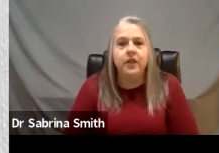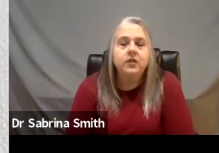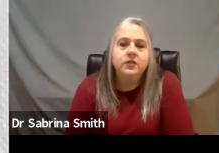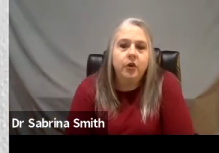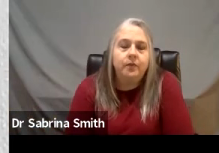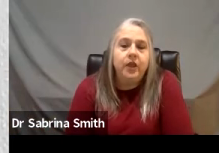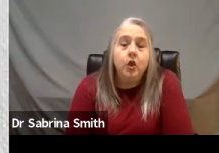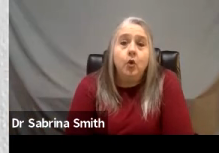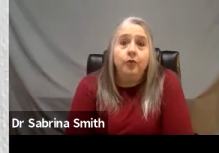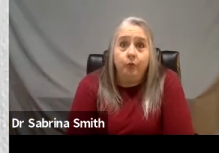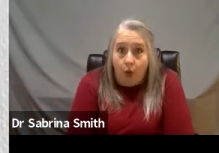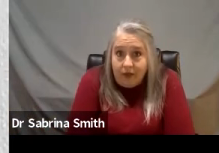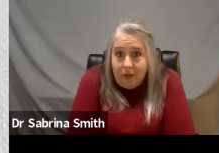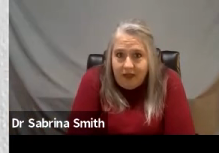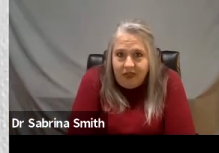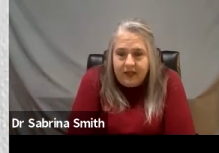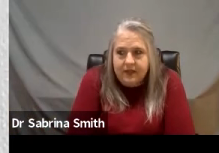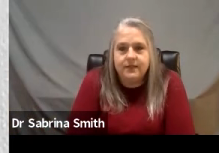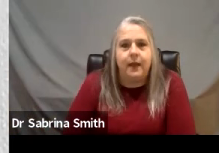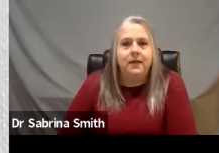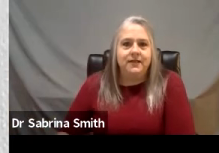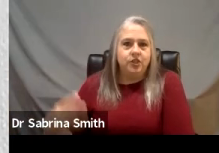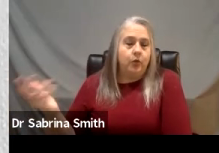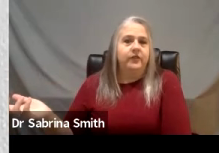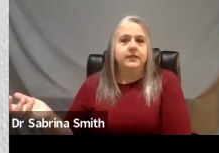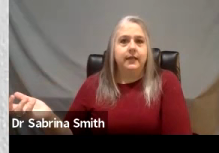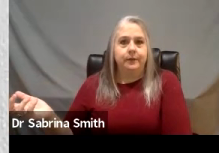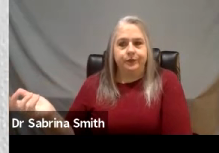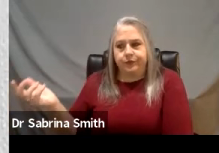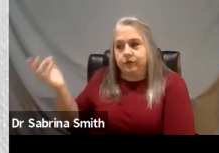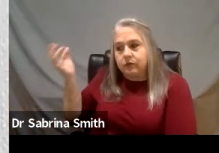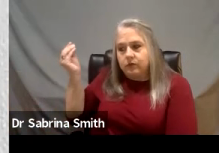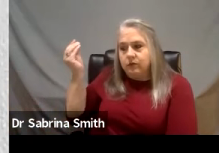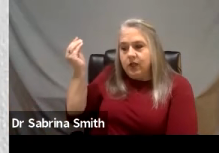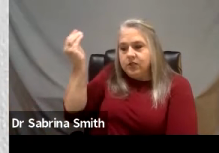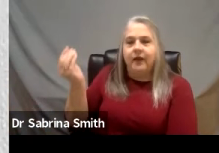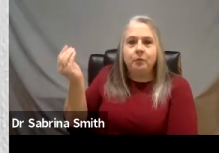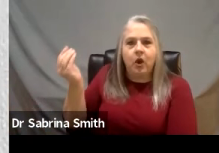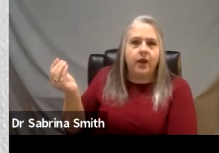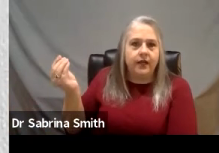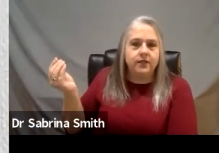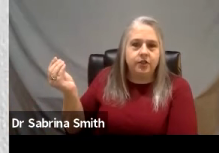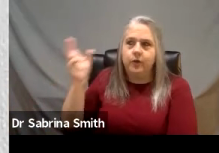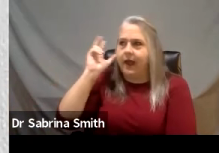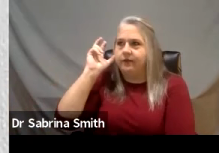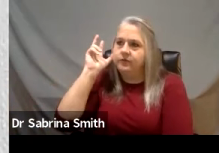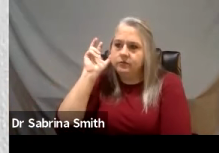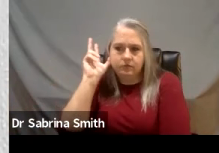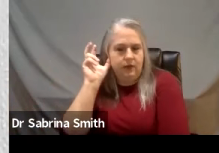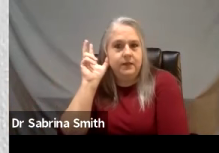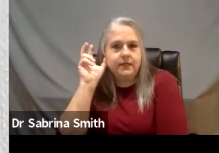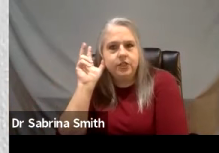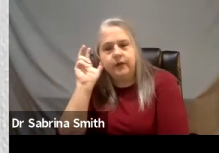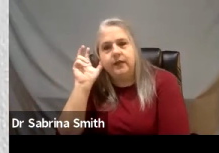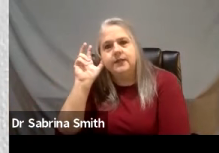go. So one of the main things is that message equivalency. So you have a product that you have.